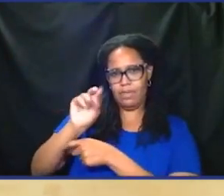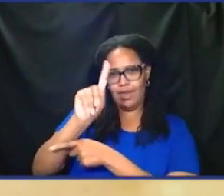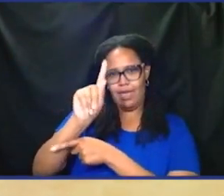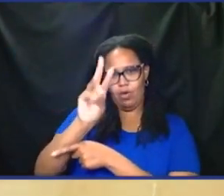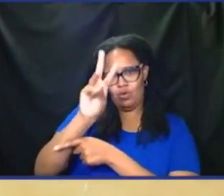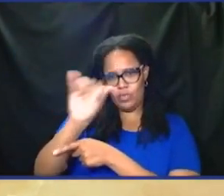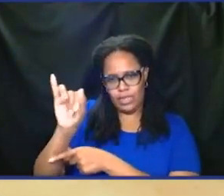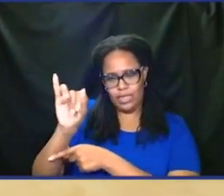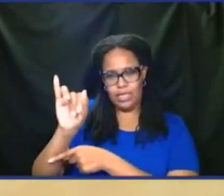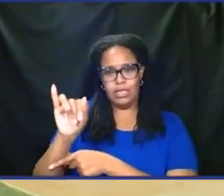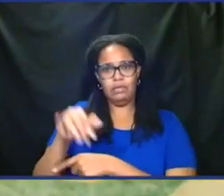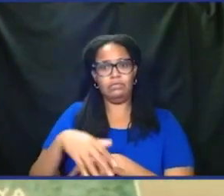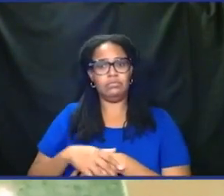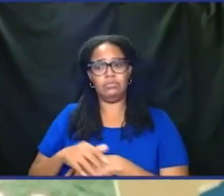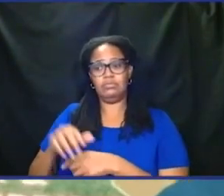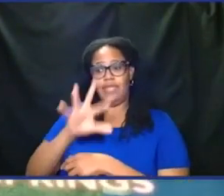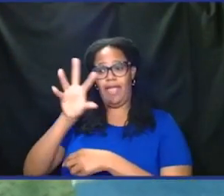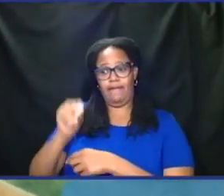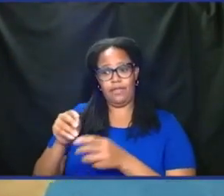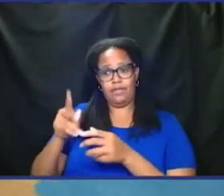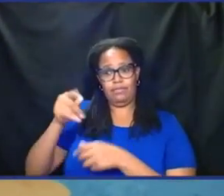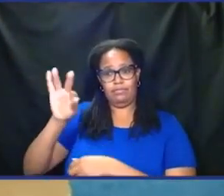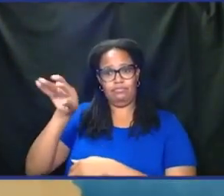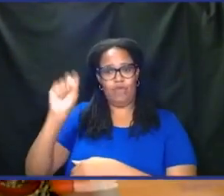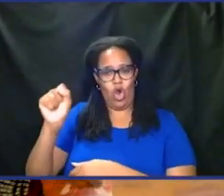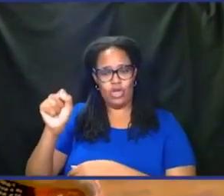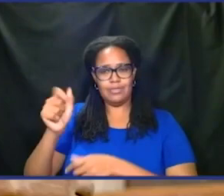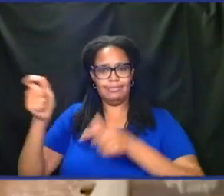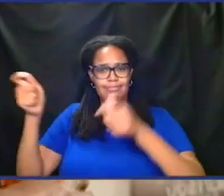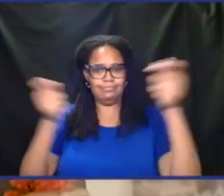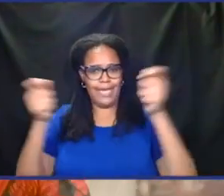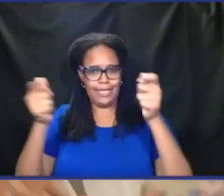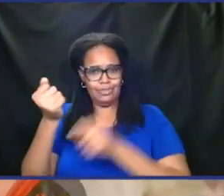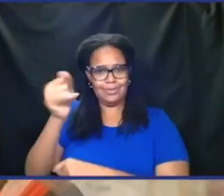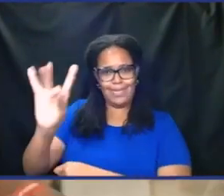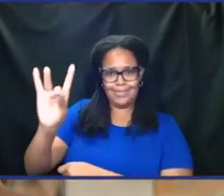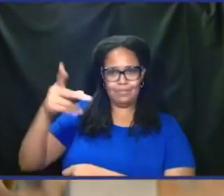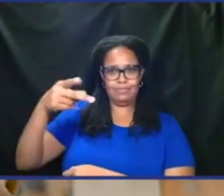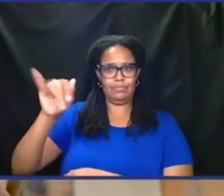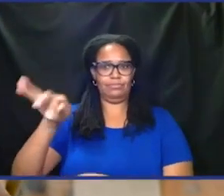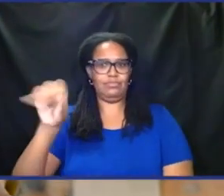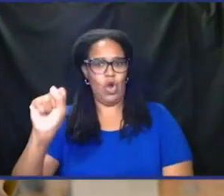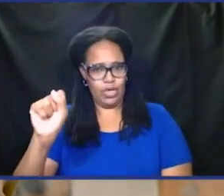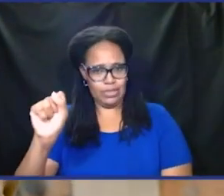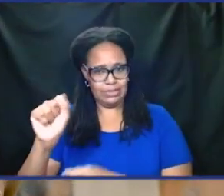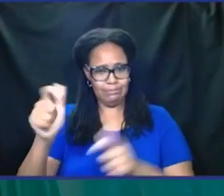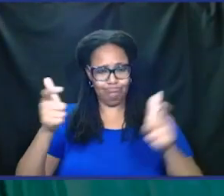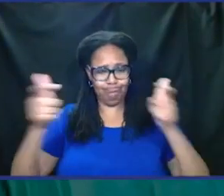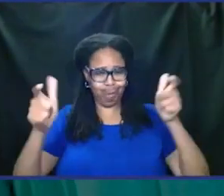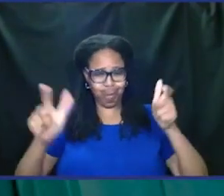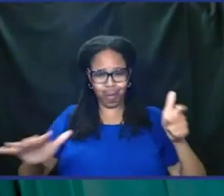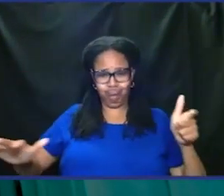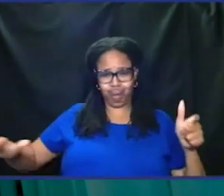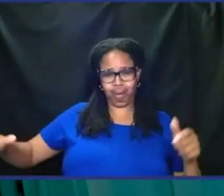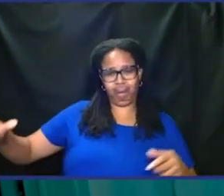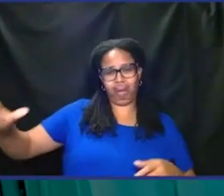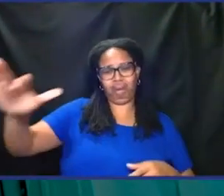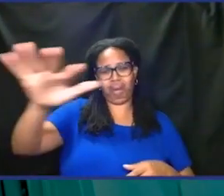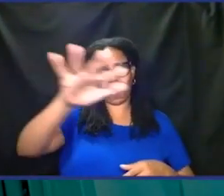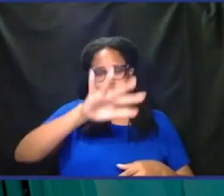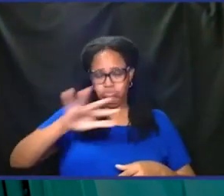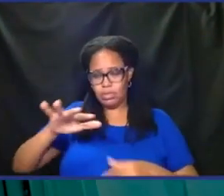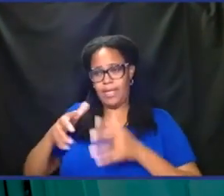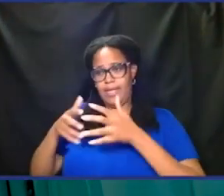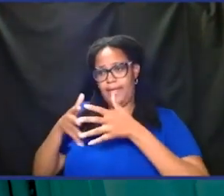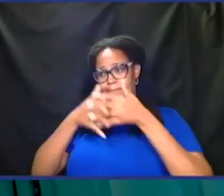countries covering over 53,000 square miles. Americares and African Parks are working on establishing corridors